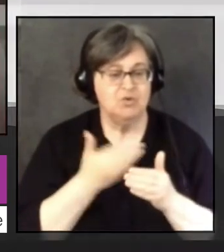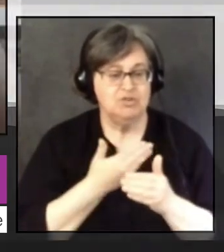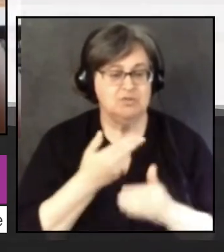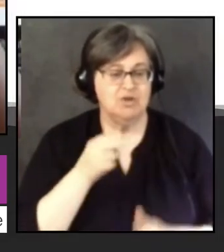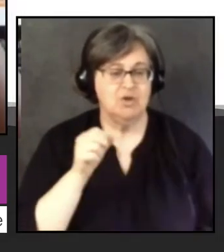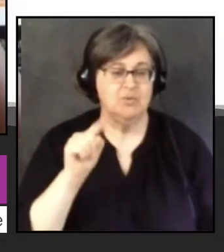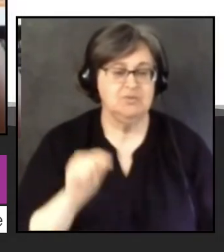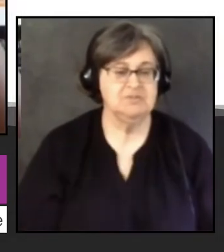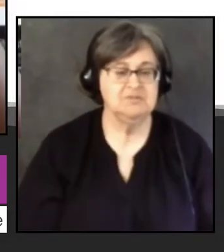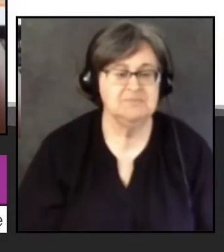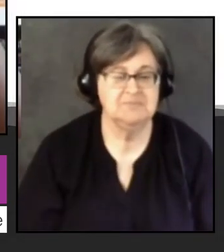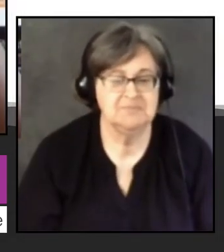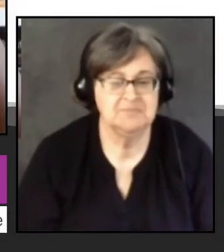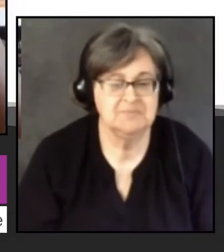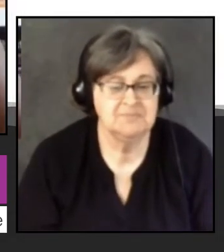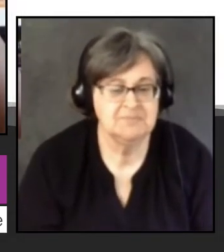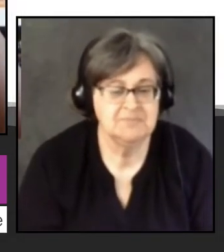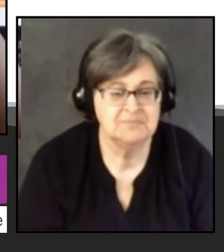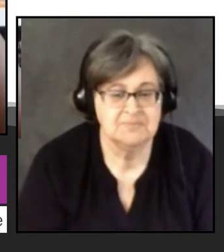host.